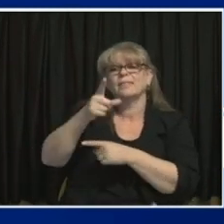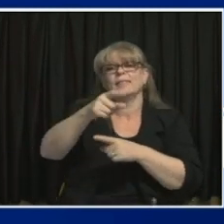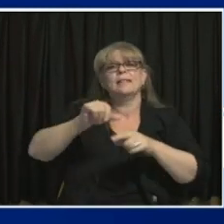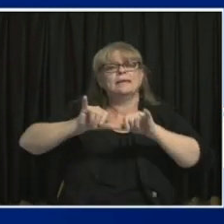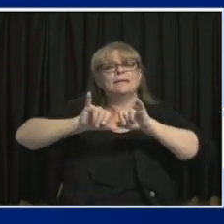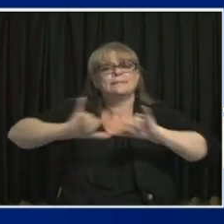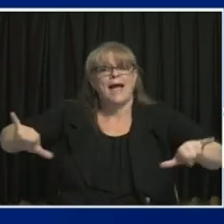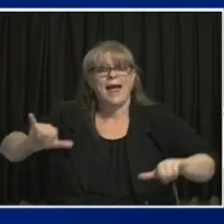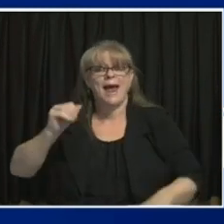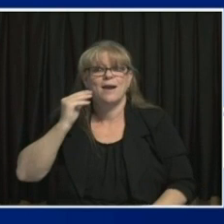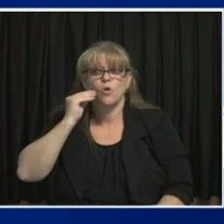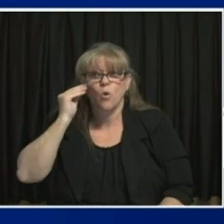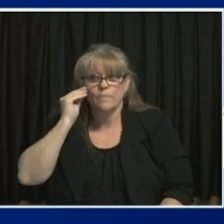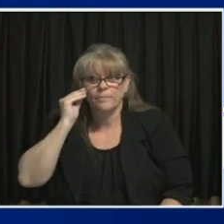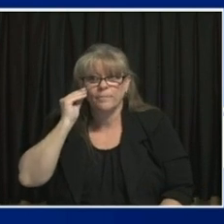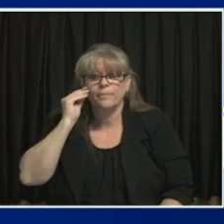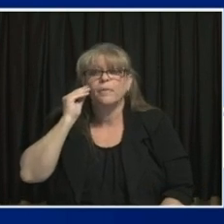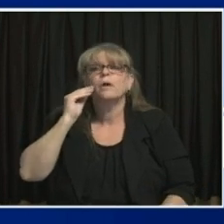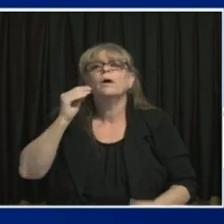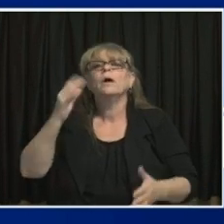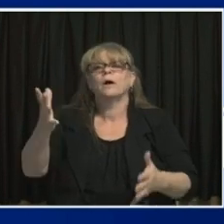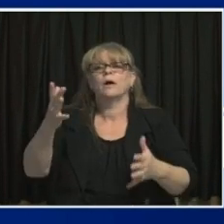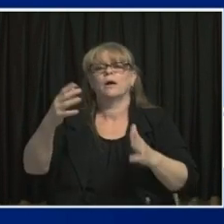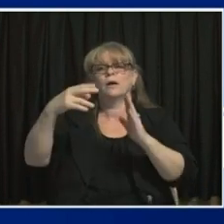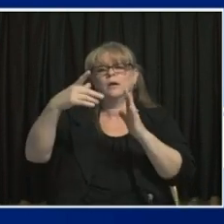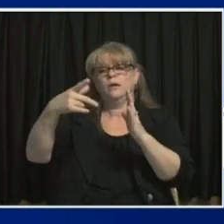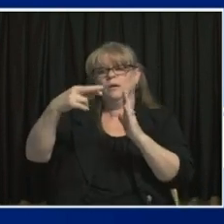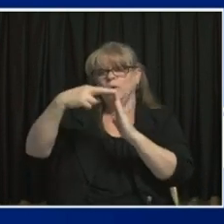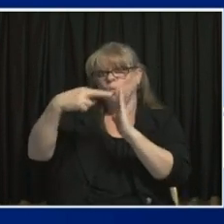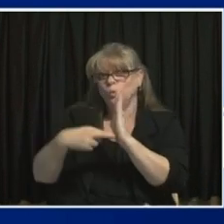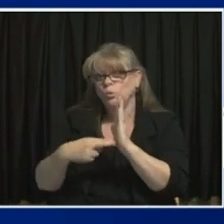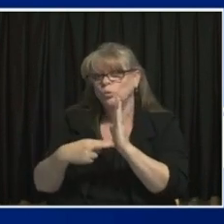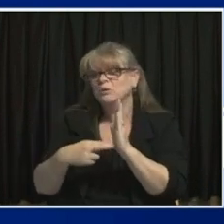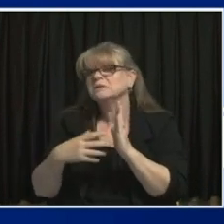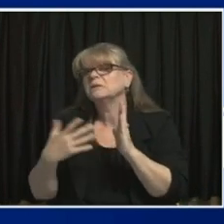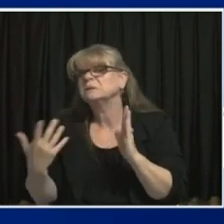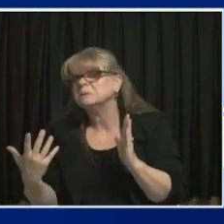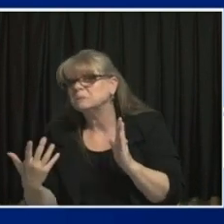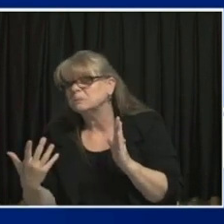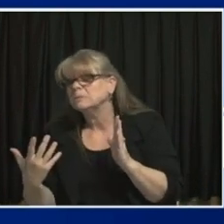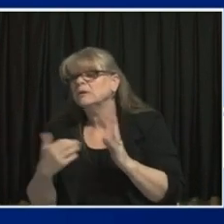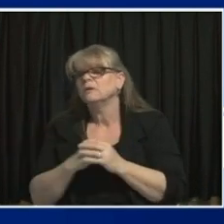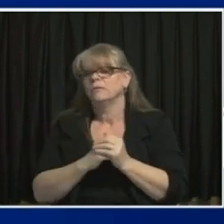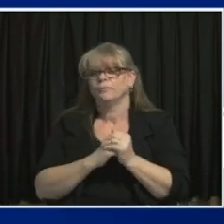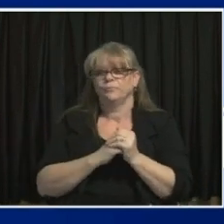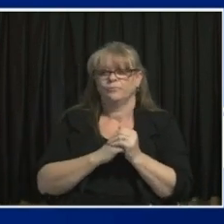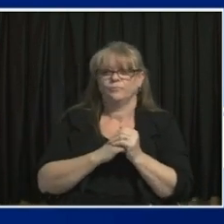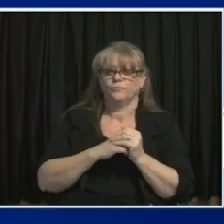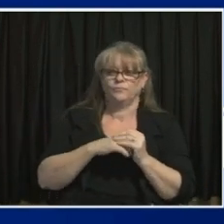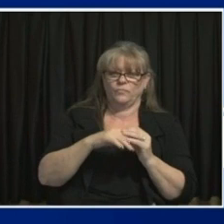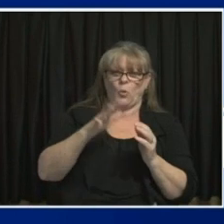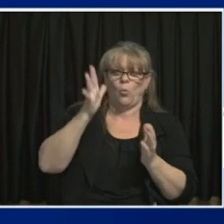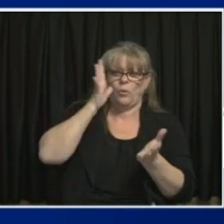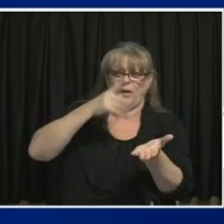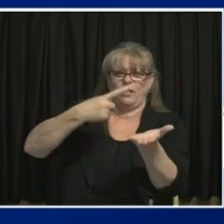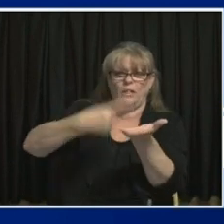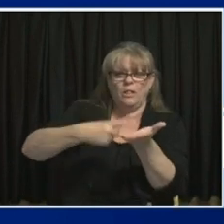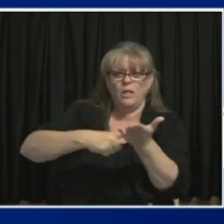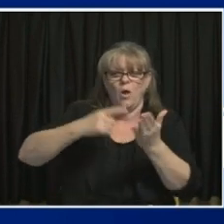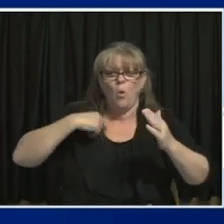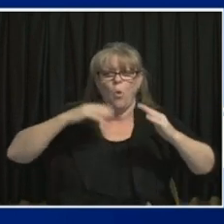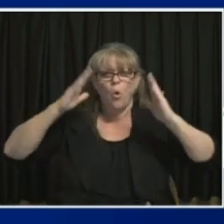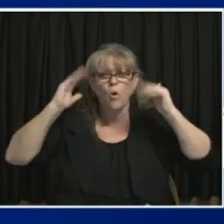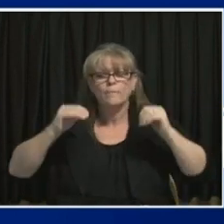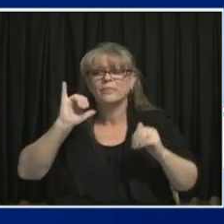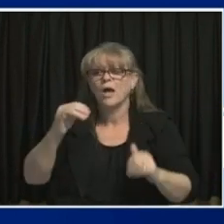like. We also know that we talked about phasing in restaurants, meaning, yes, we hope there's in-restaurant dining by the end of May. We